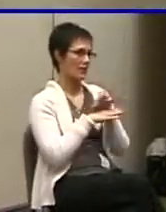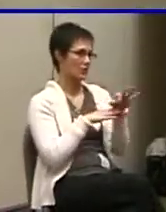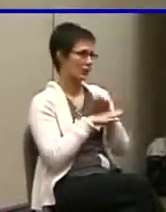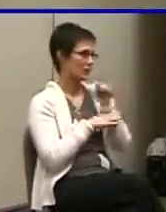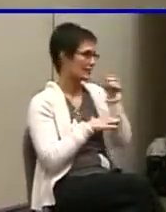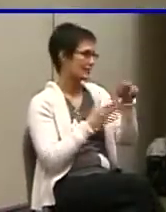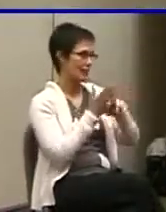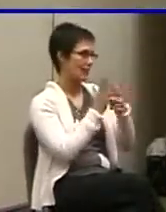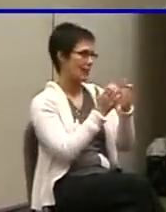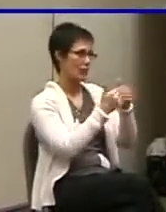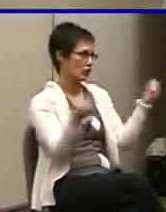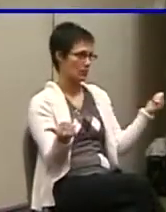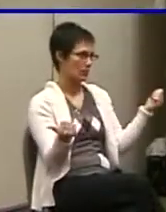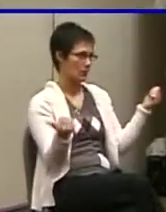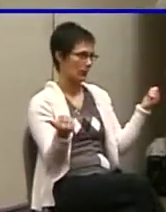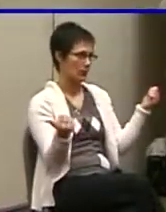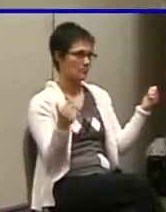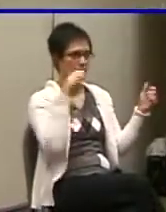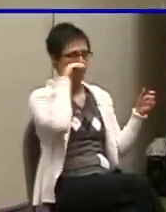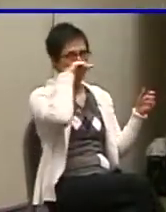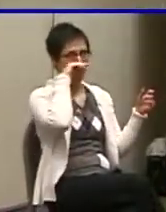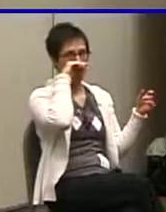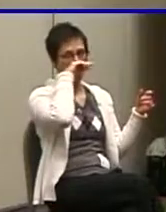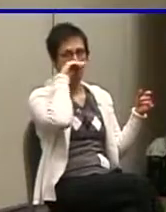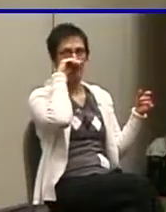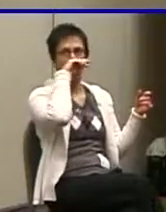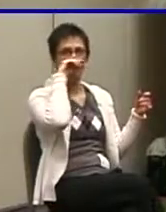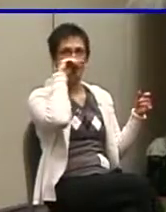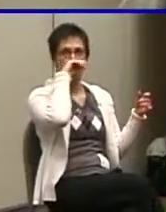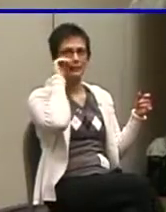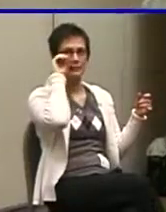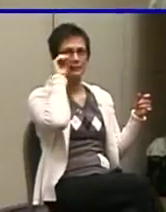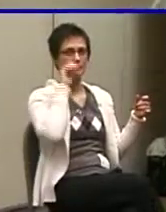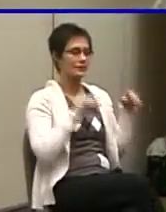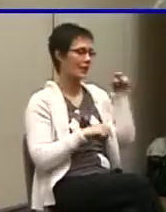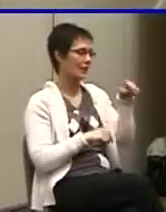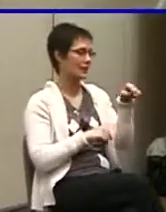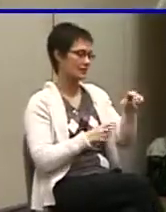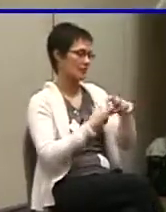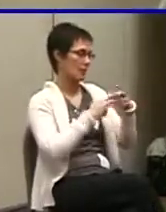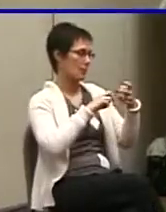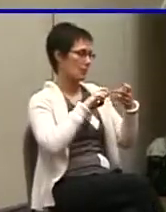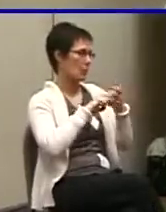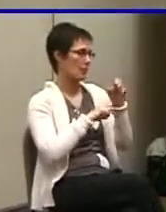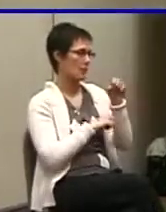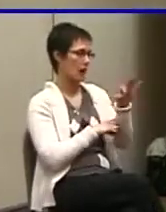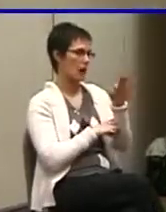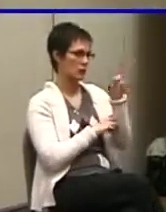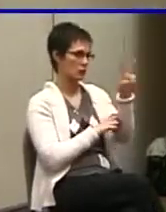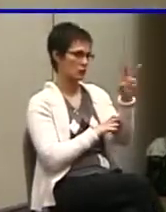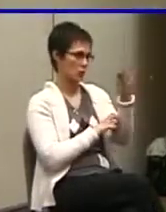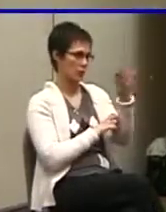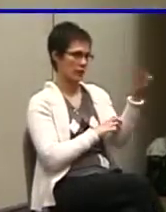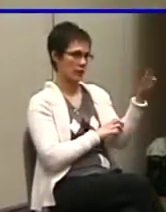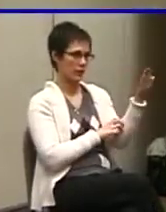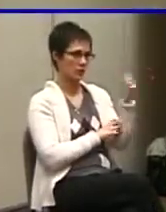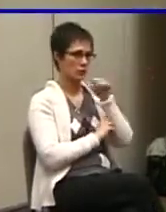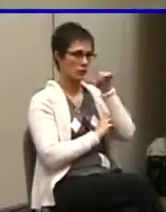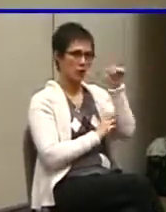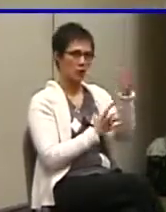exclusive. But there are going to be times where, and this is one of the problems of the two things you never want to see made are laws and